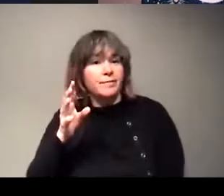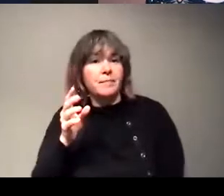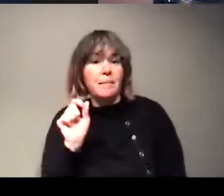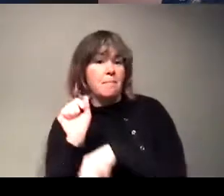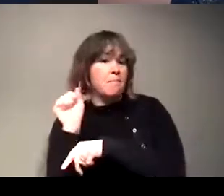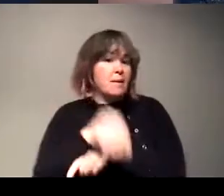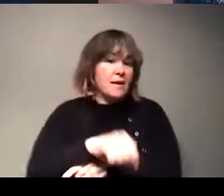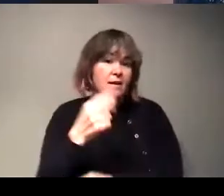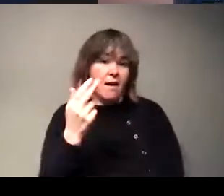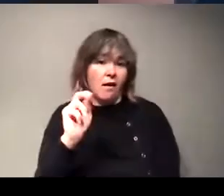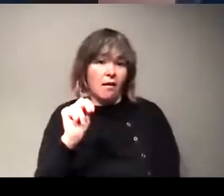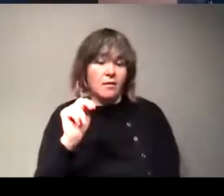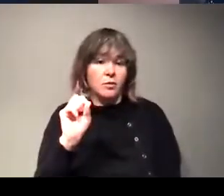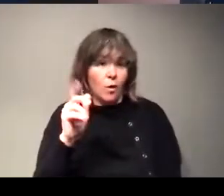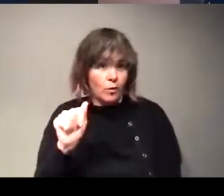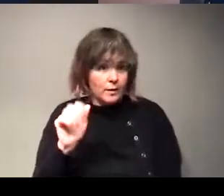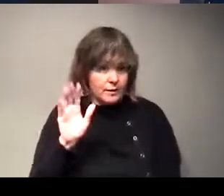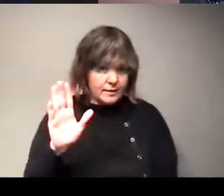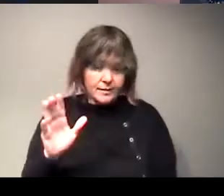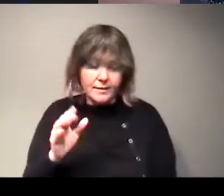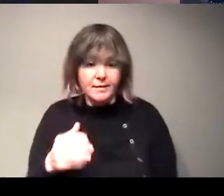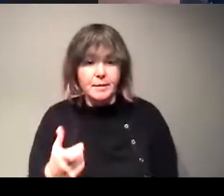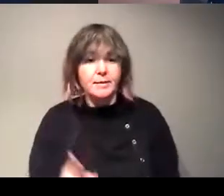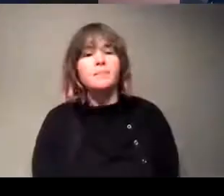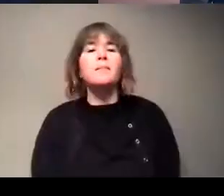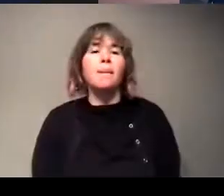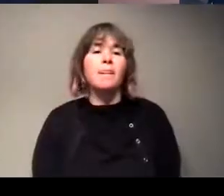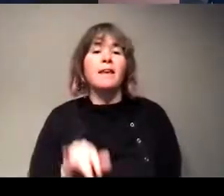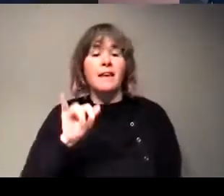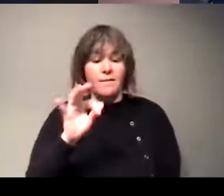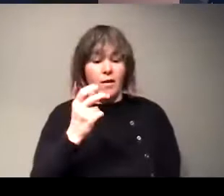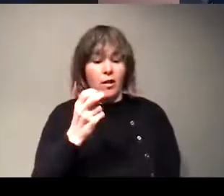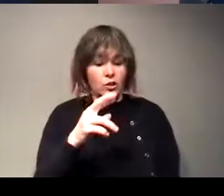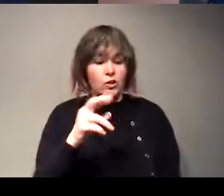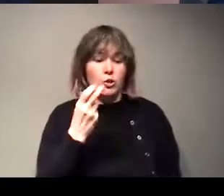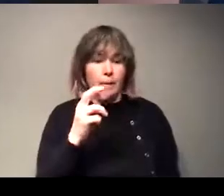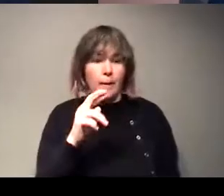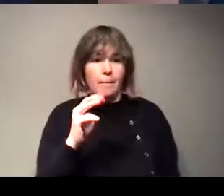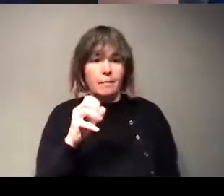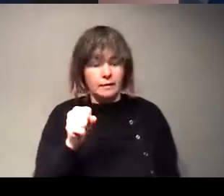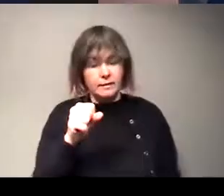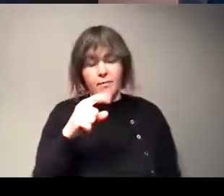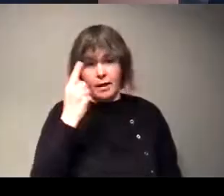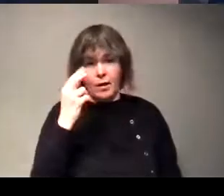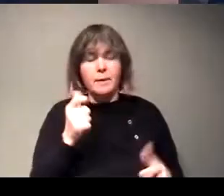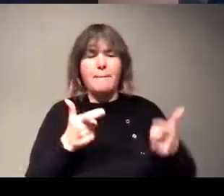Solo's. Yeah, totally. Totally. If you had a cluster of supermassive black holes, it'd be bigger than 12 parsecs.